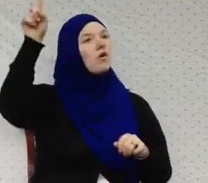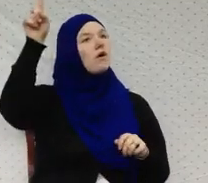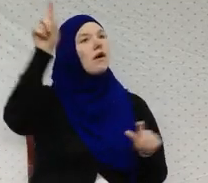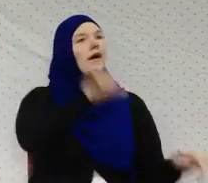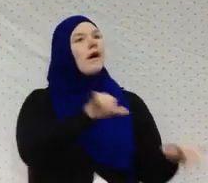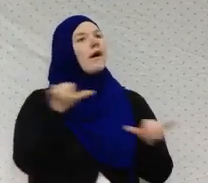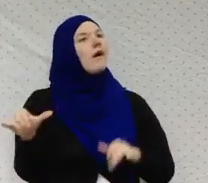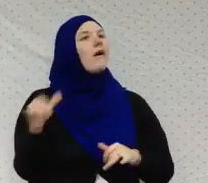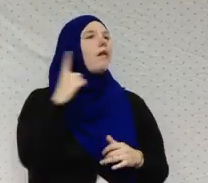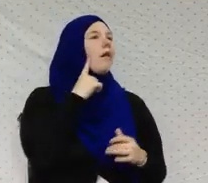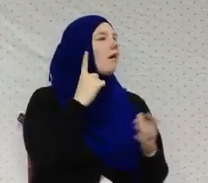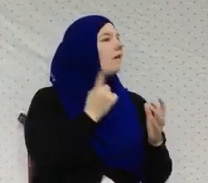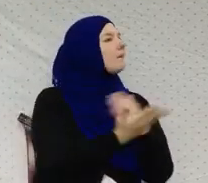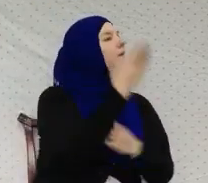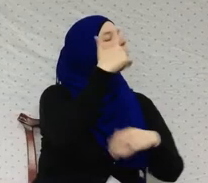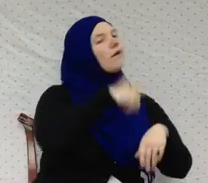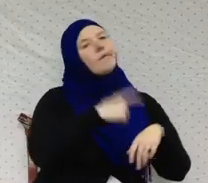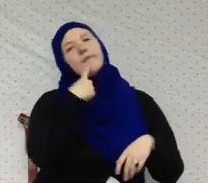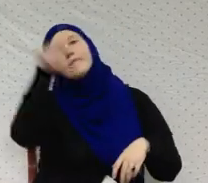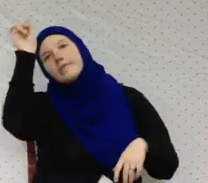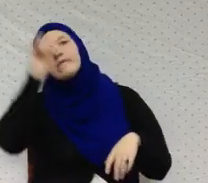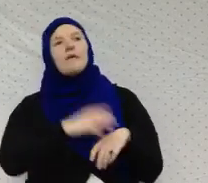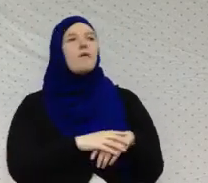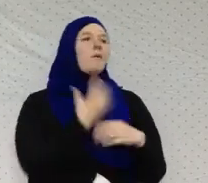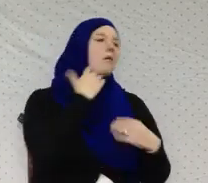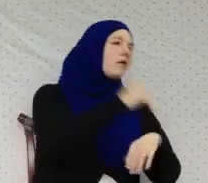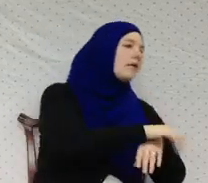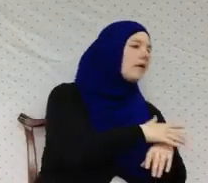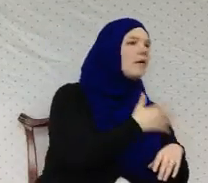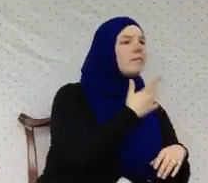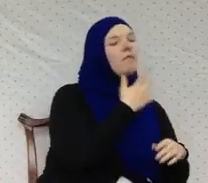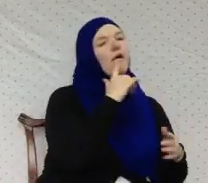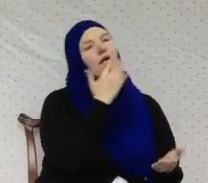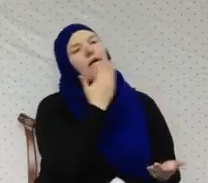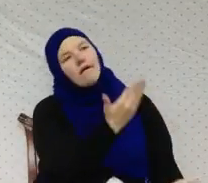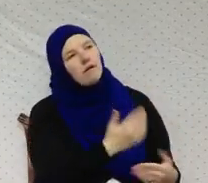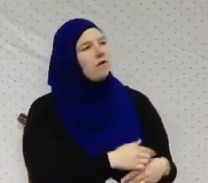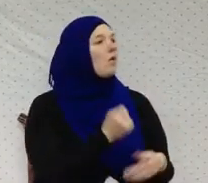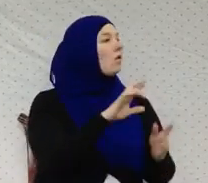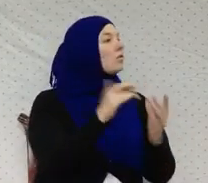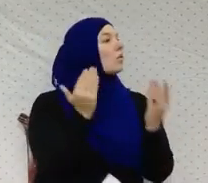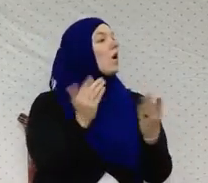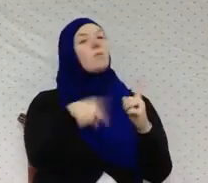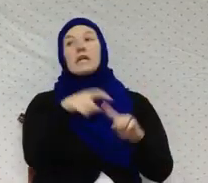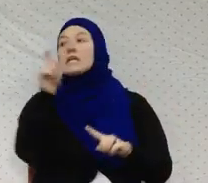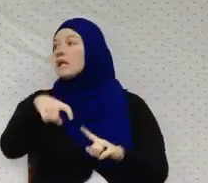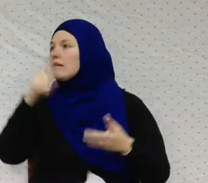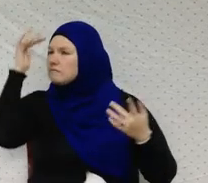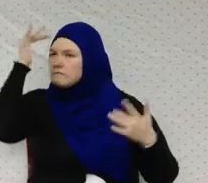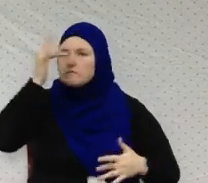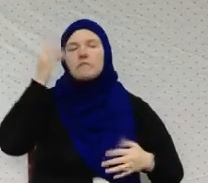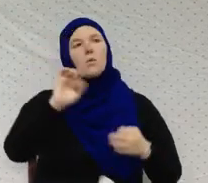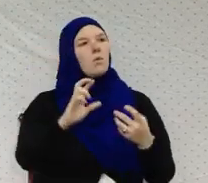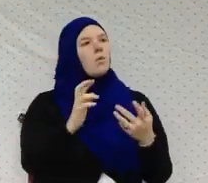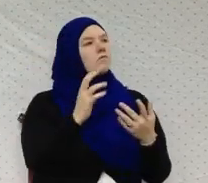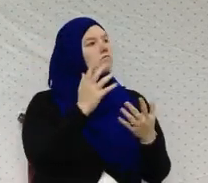remember Allah, as you say some words in the morning and you repeat them in the evening, or you make dua when